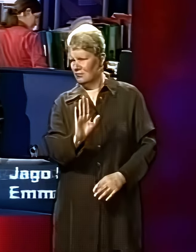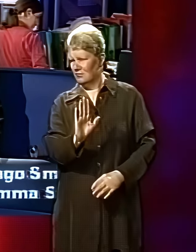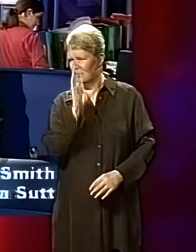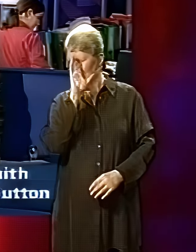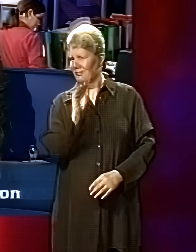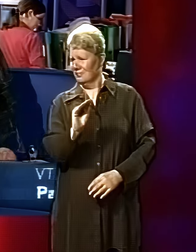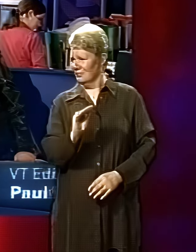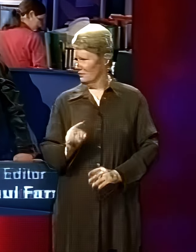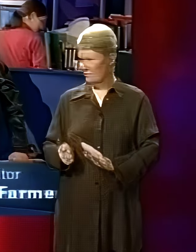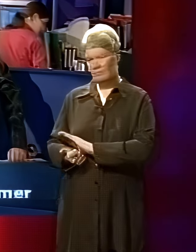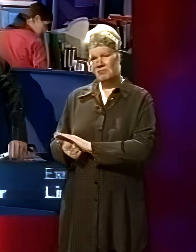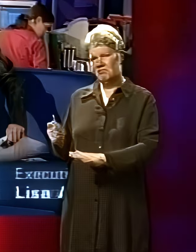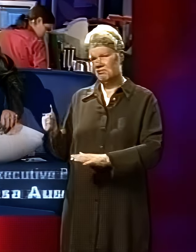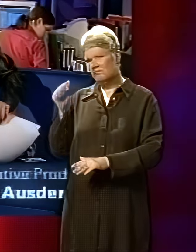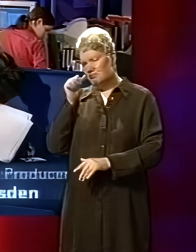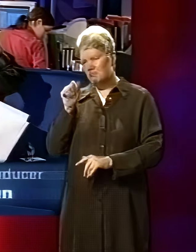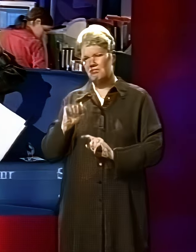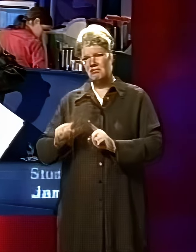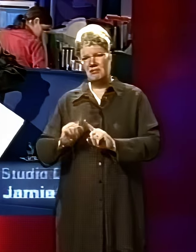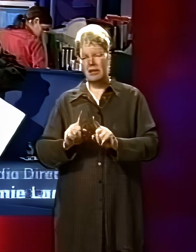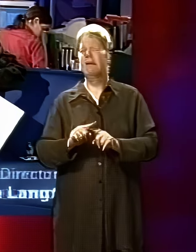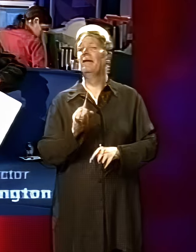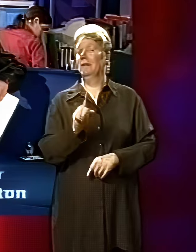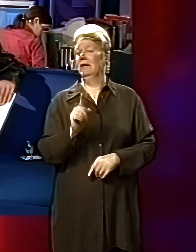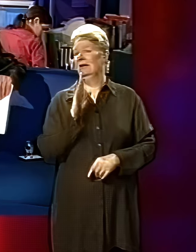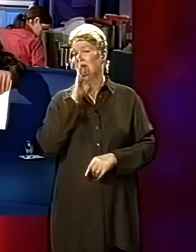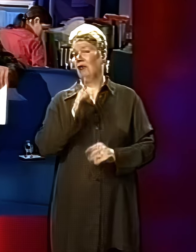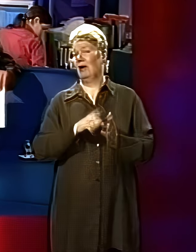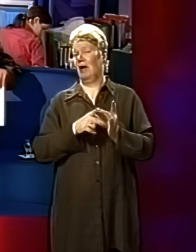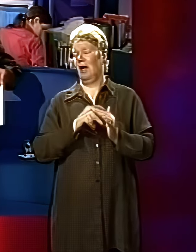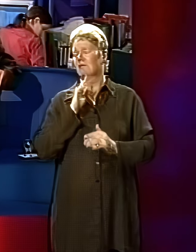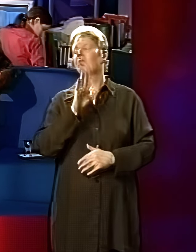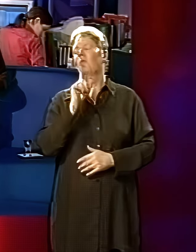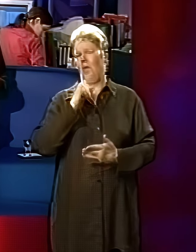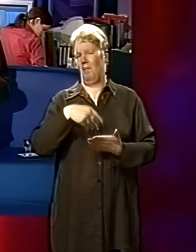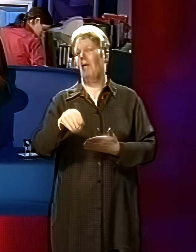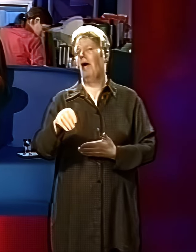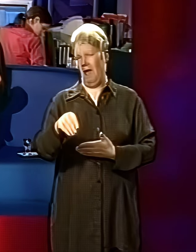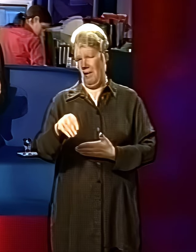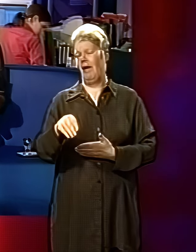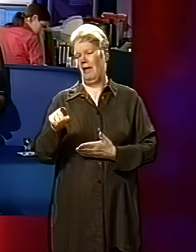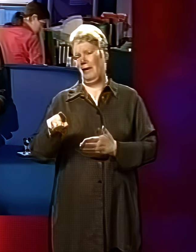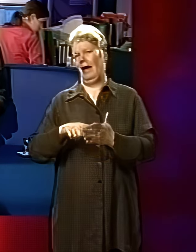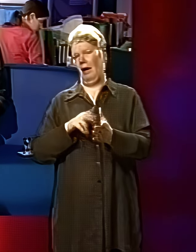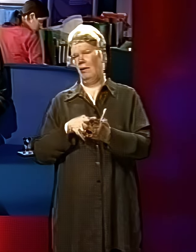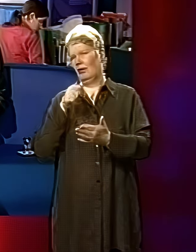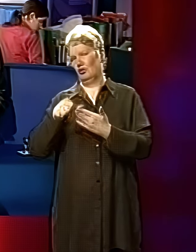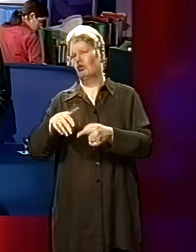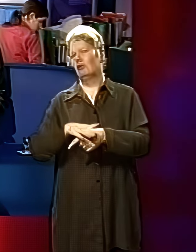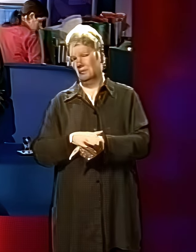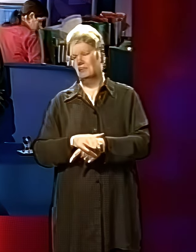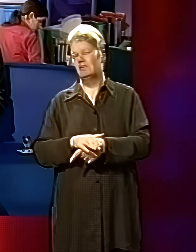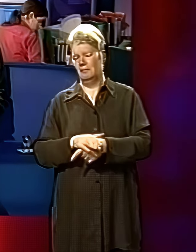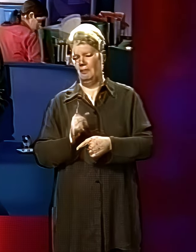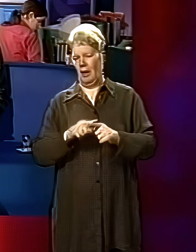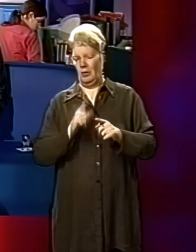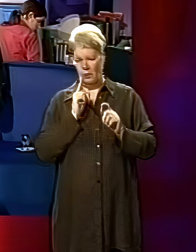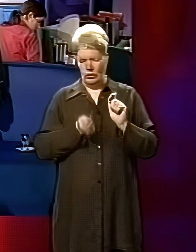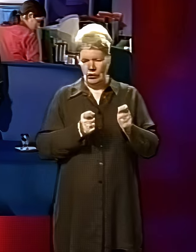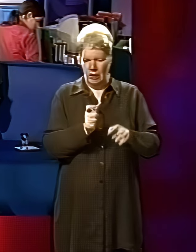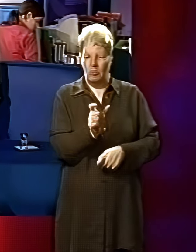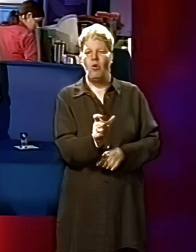one, Campbell. We're pleased to report Direct Line now say they will pay out on Ian's policy and are reviewing the